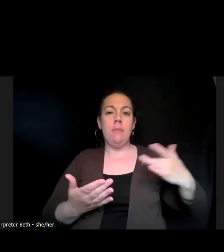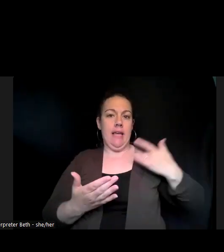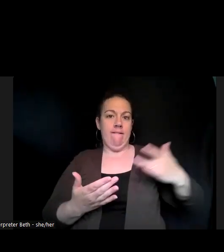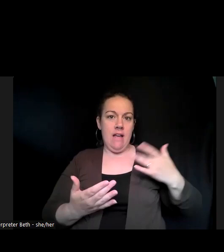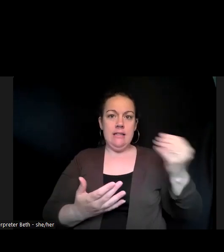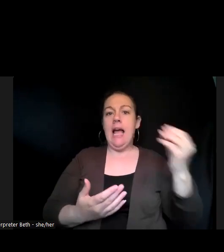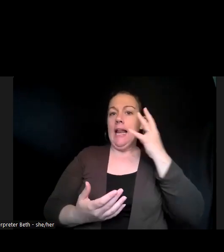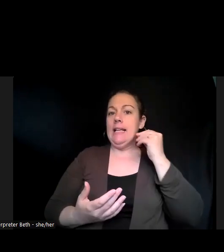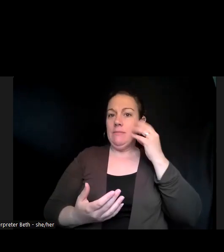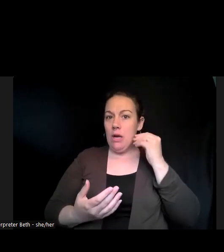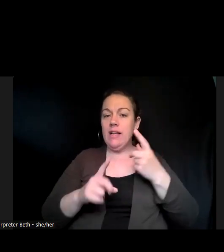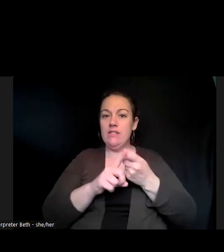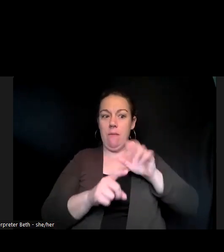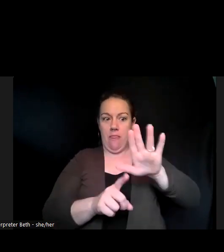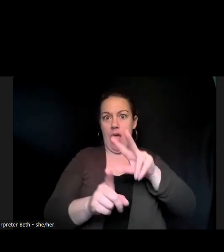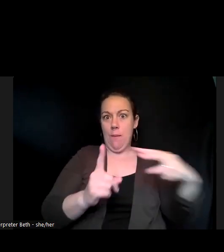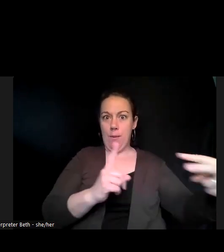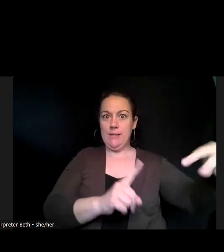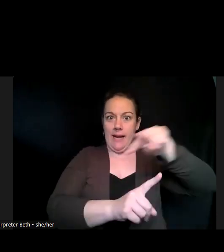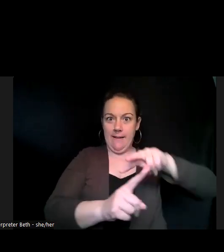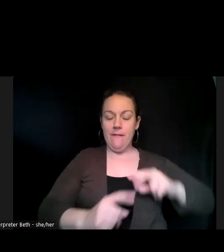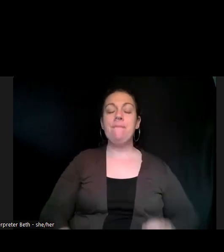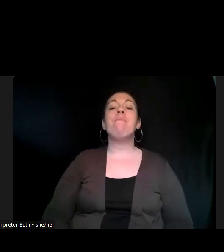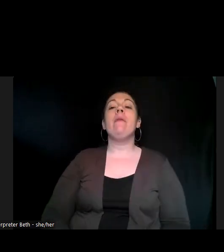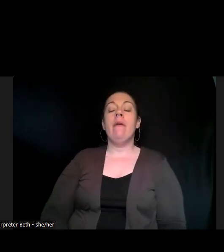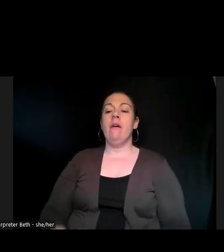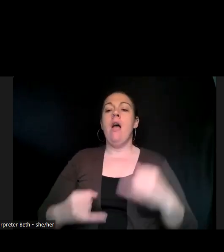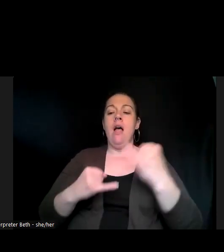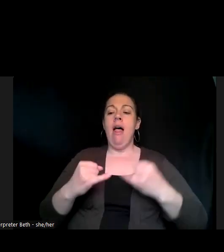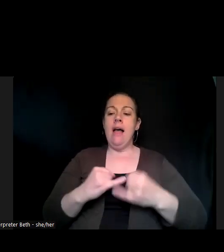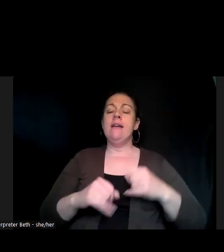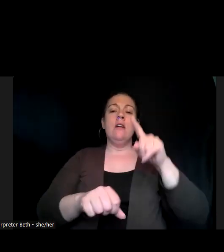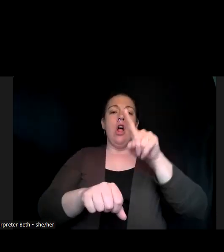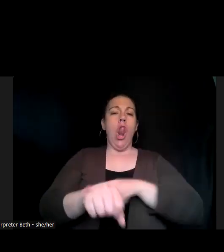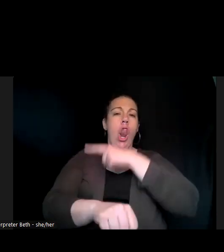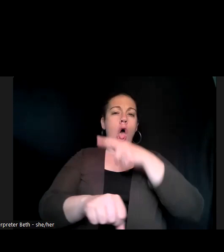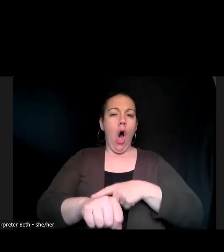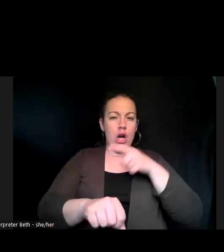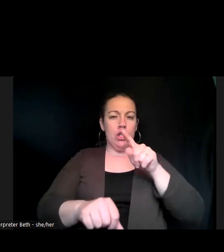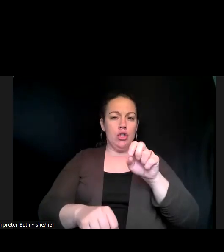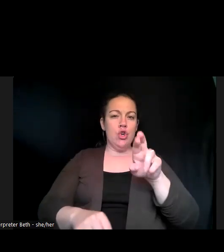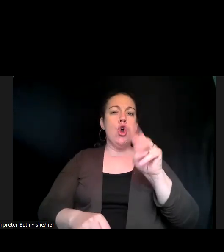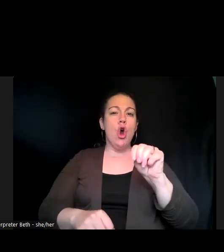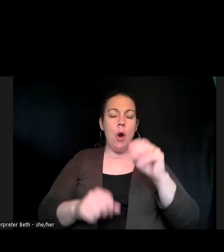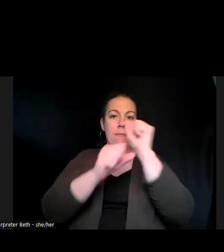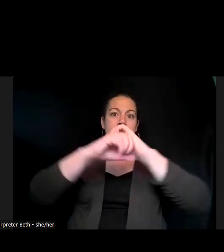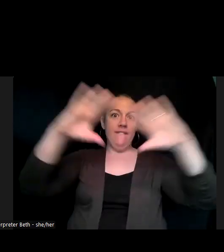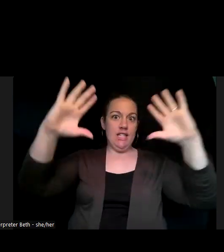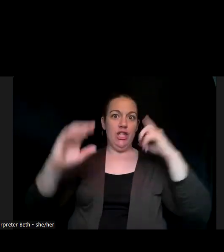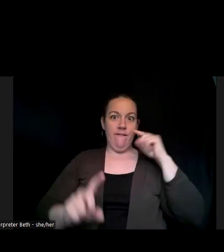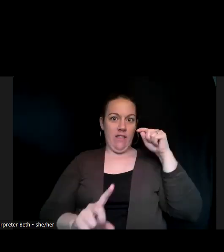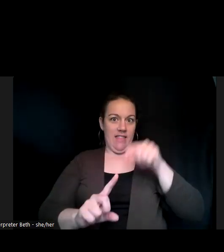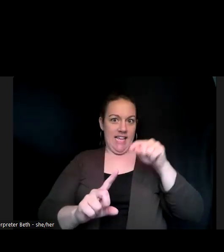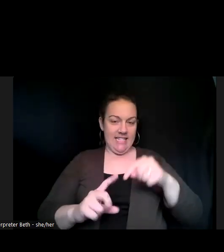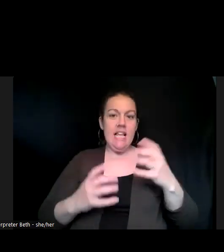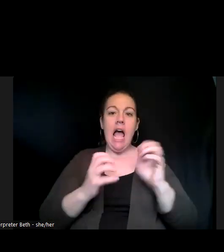invaluable. And then finally, really want to be thinking about sort of like, what's the long-term vision for this? How does this fit into sort of how we're meeting the needs of students